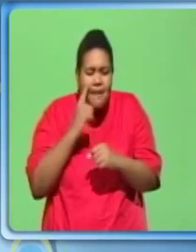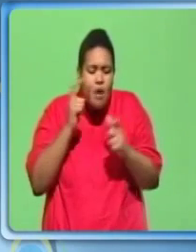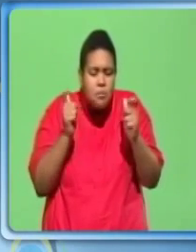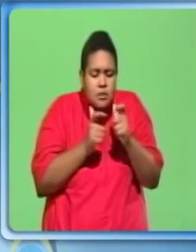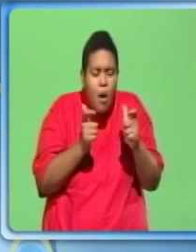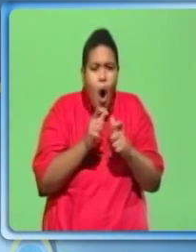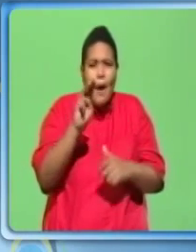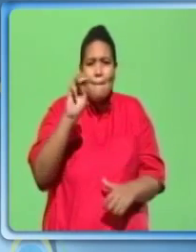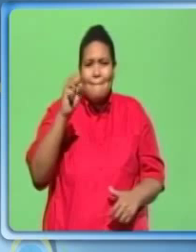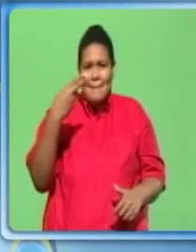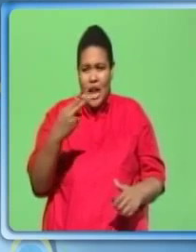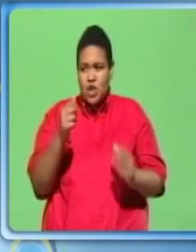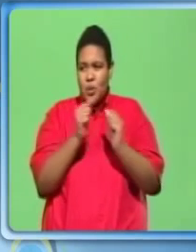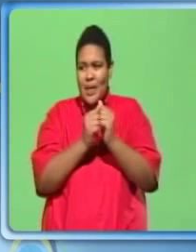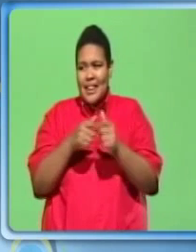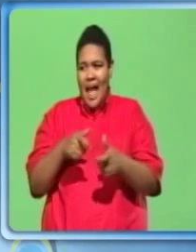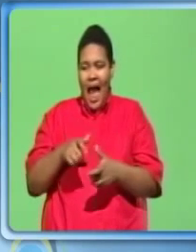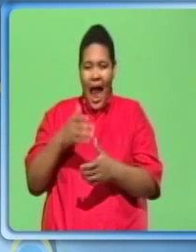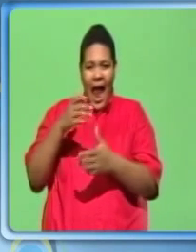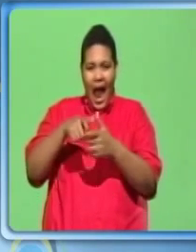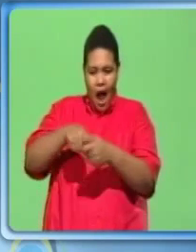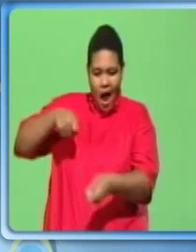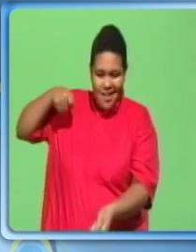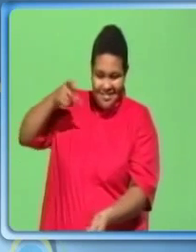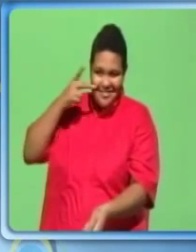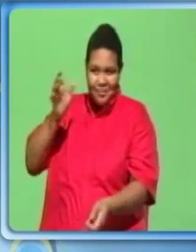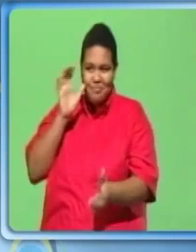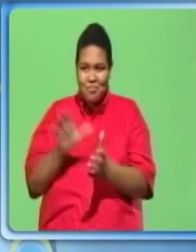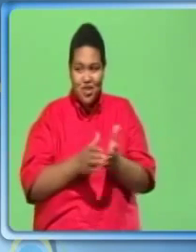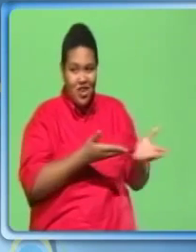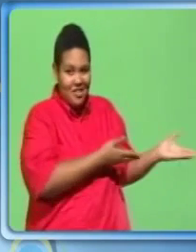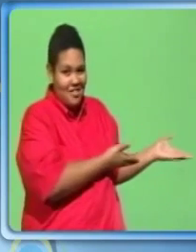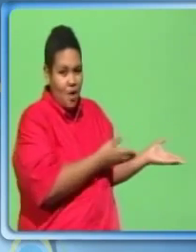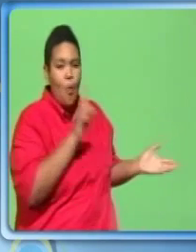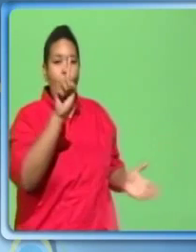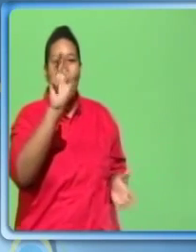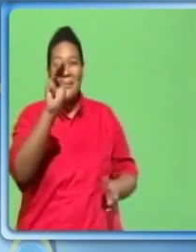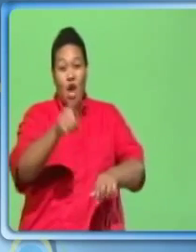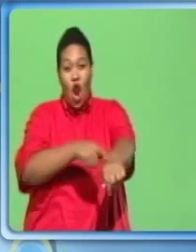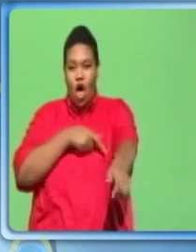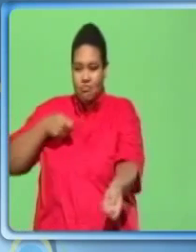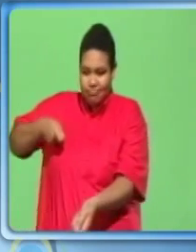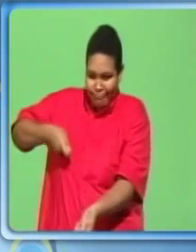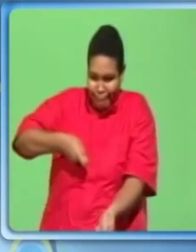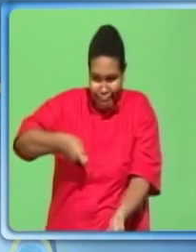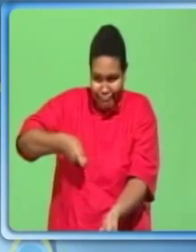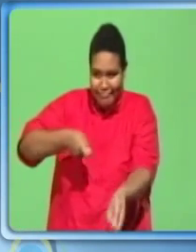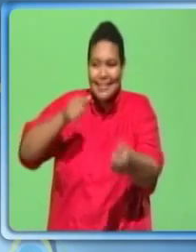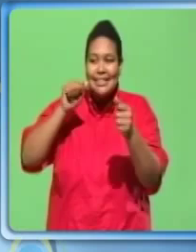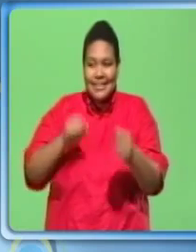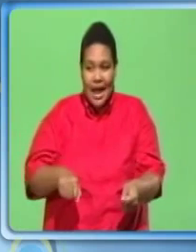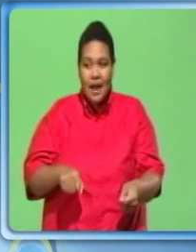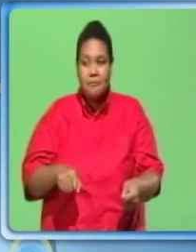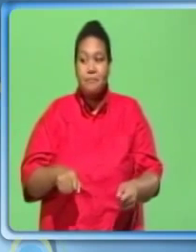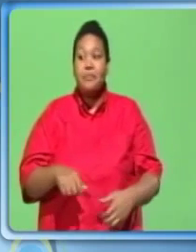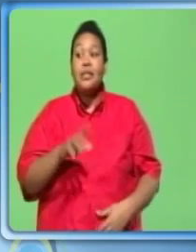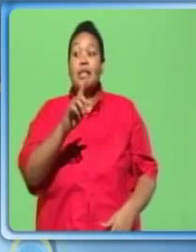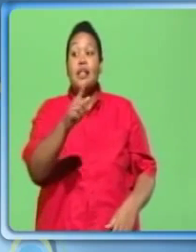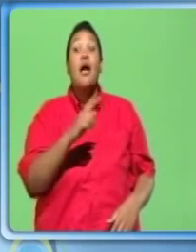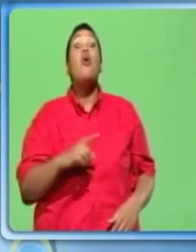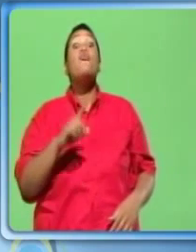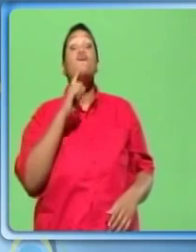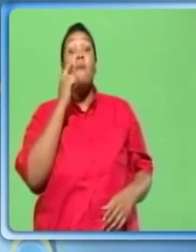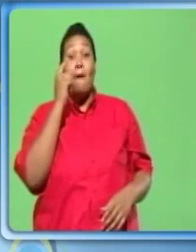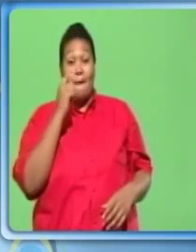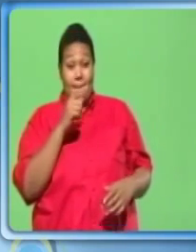small mesh with a handle approximately 1 meter long. The mouth of the net is swept